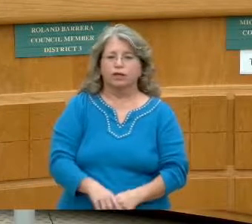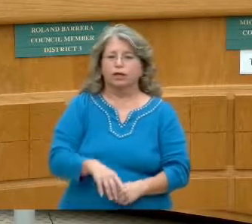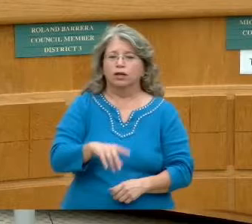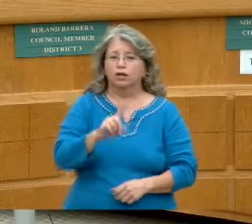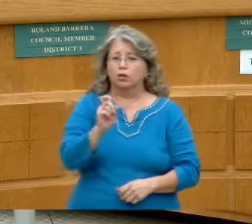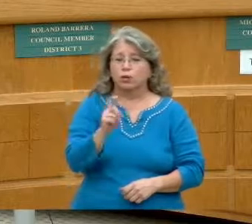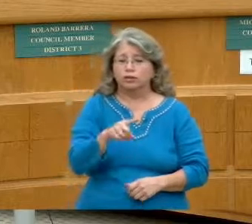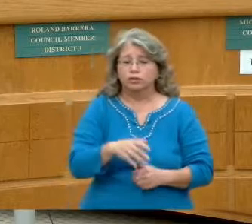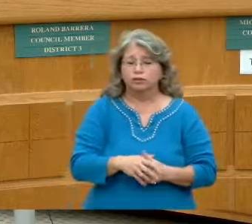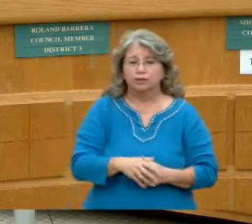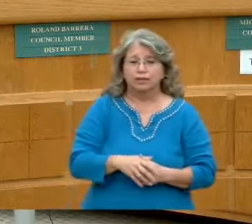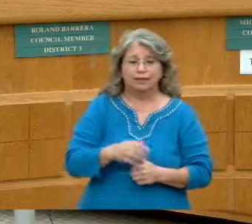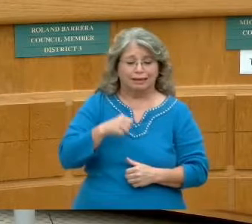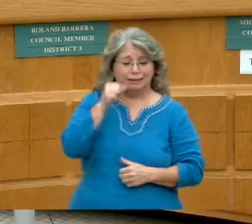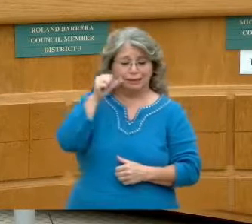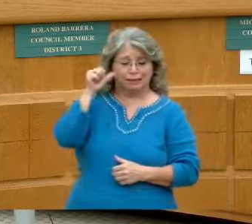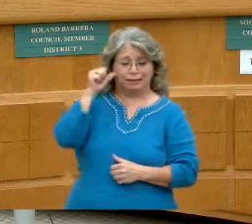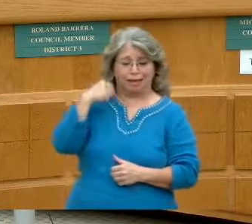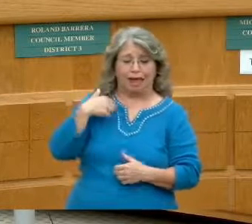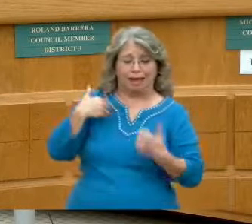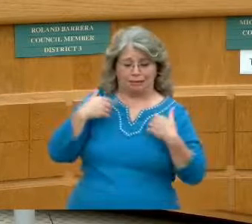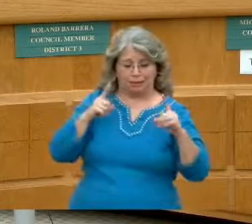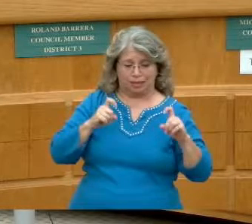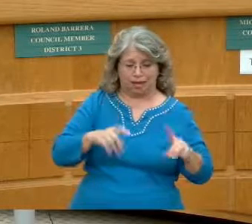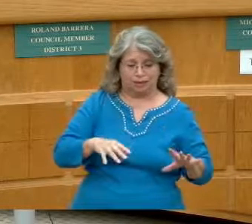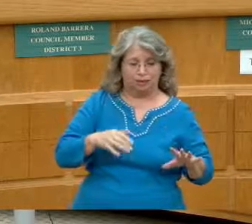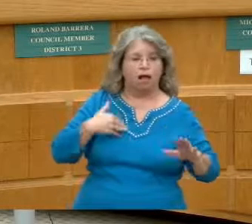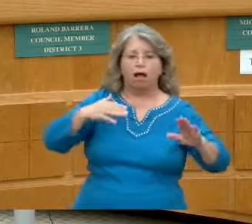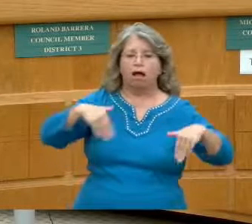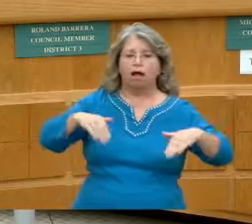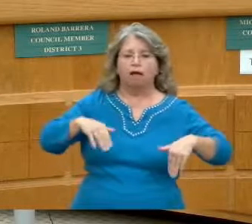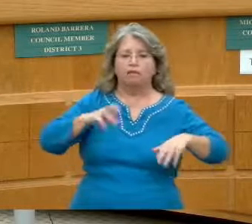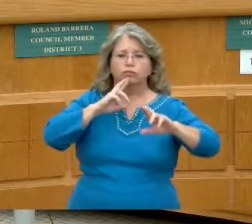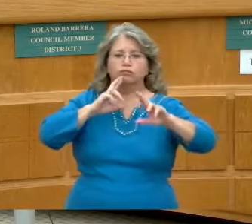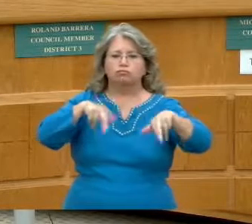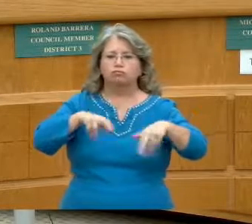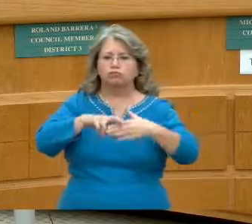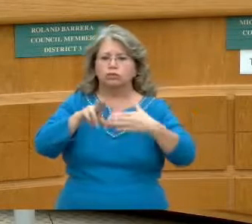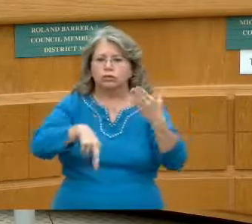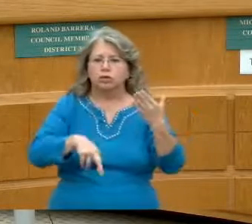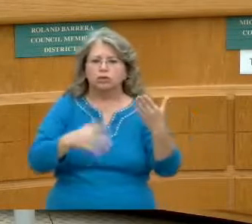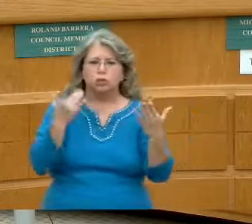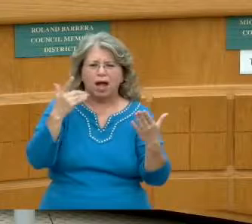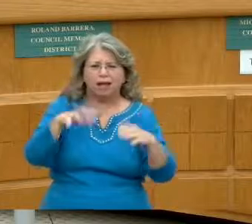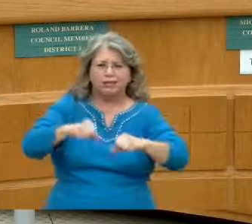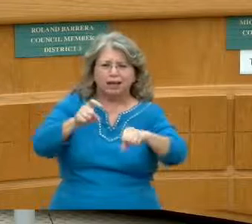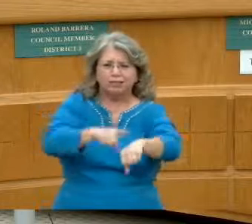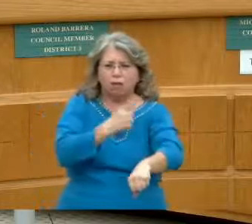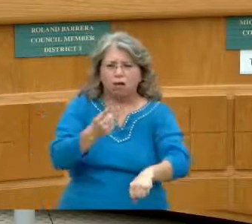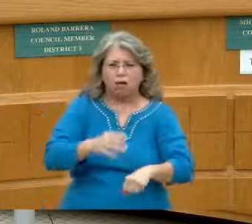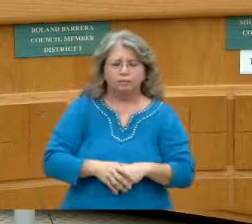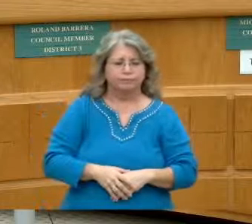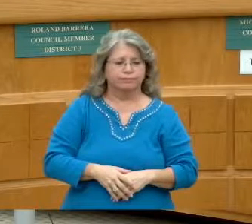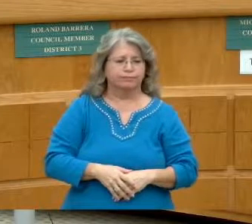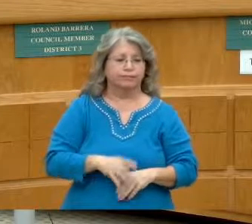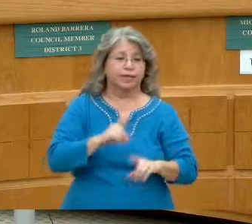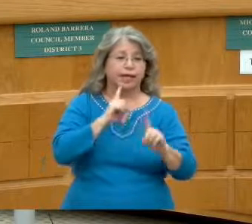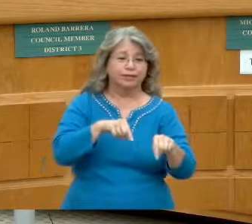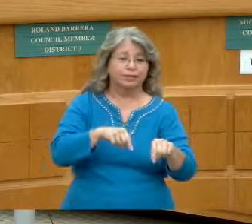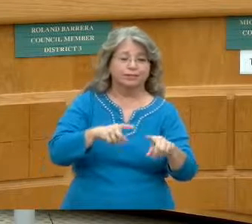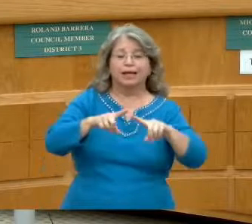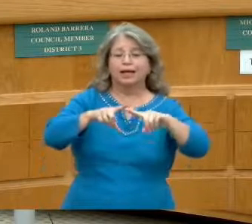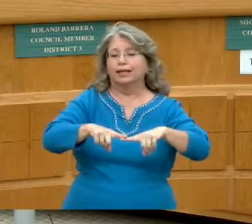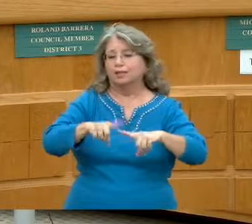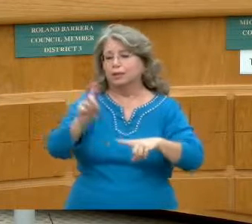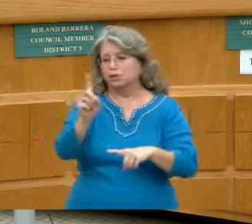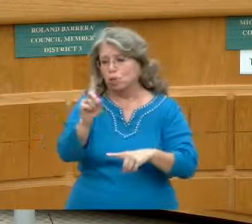is, I got tested yesterday, and I have not received my test result. Why is it taking so long? The answer, it depends on